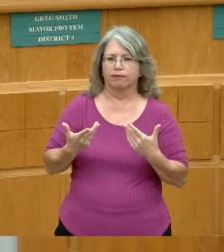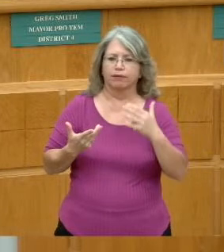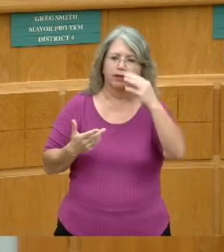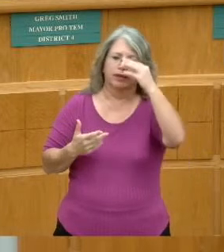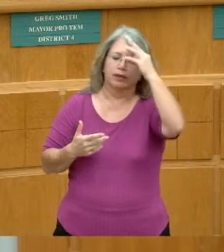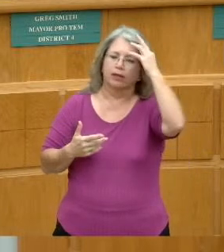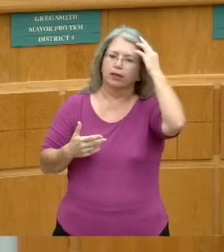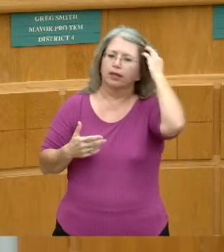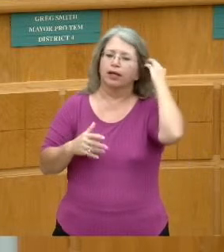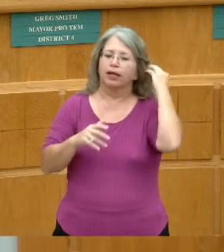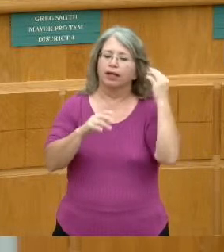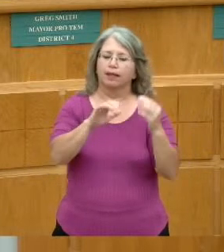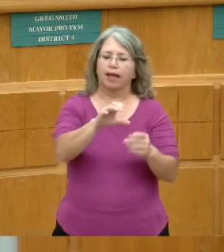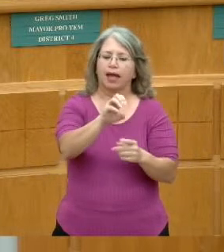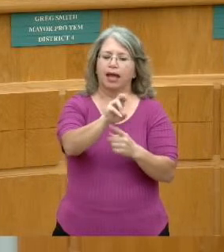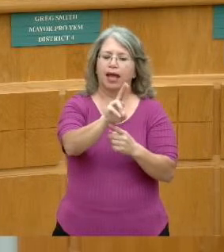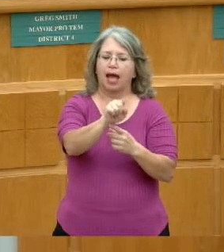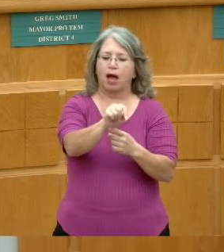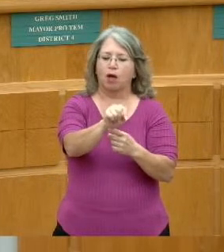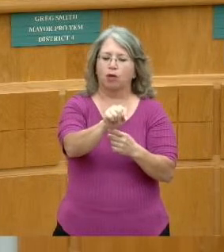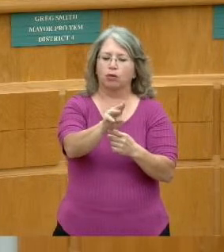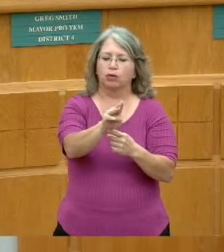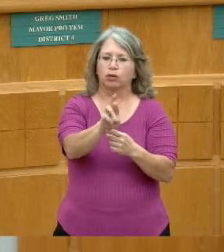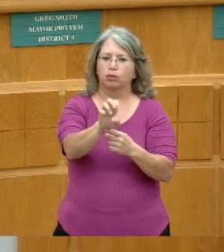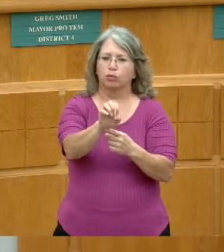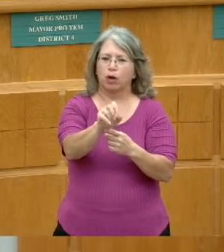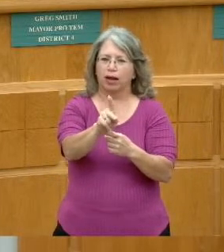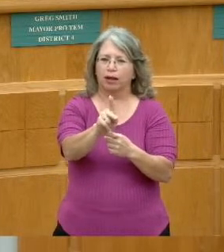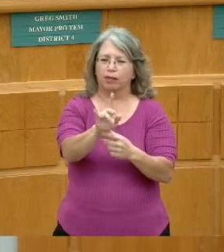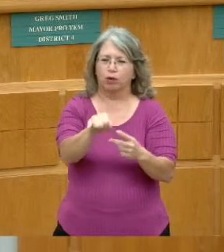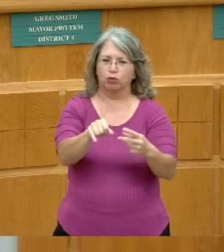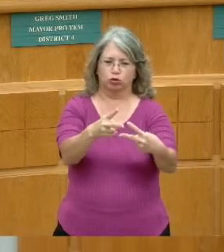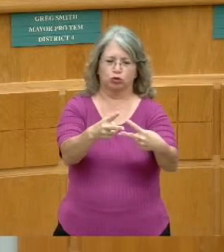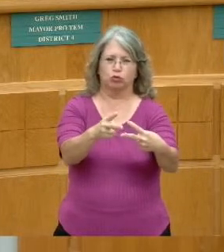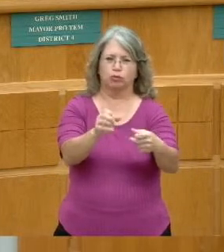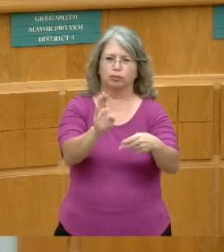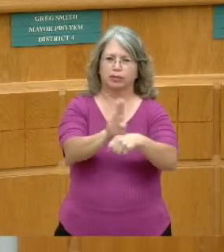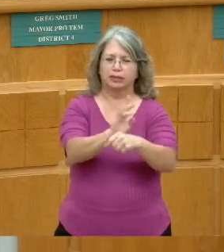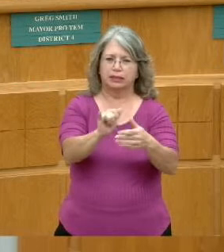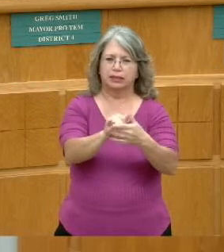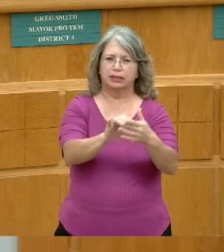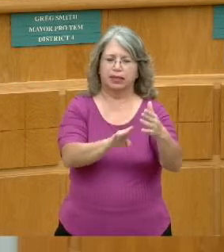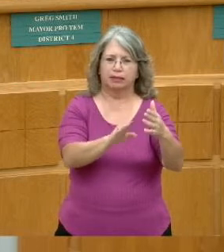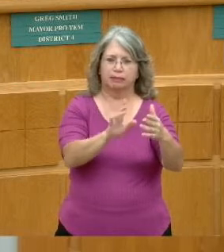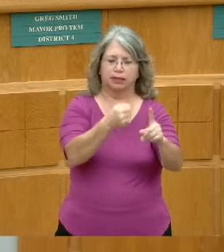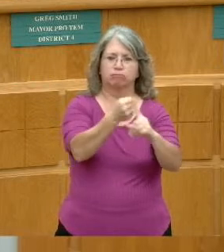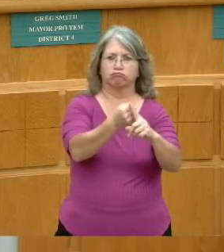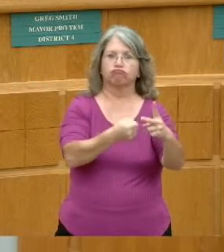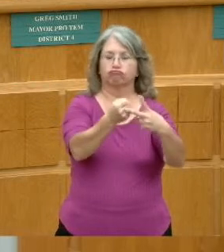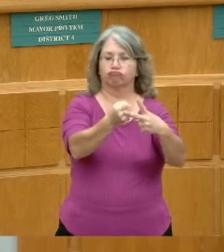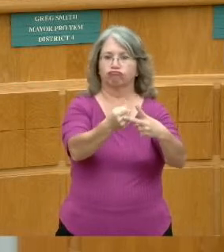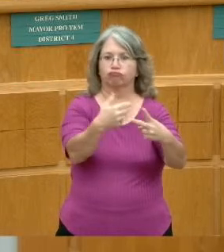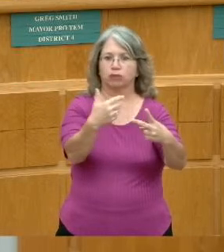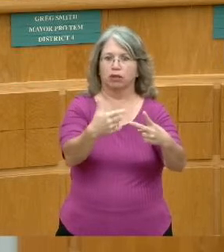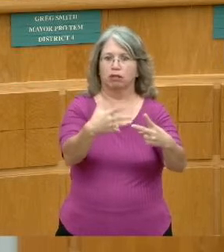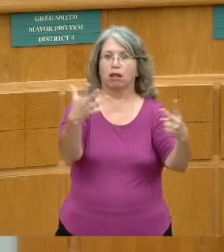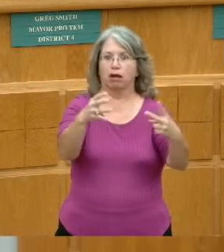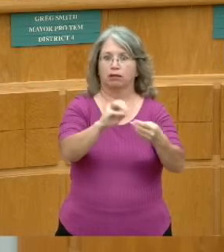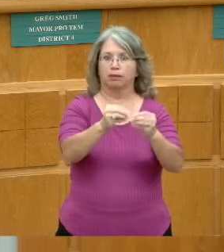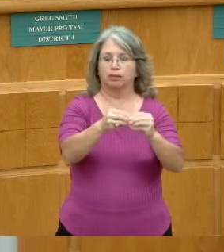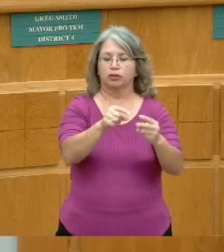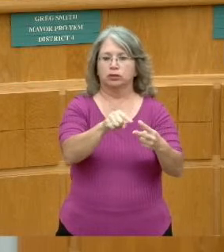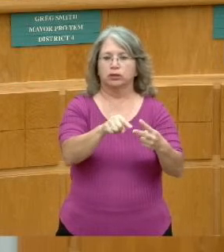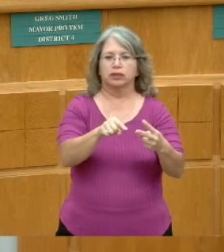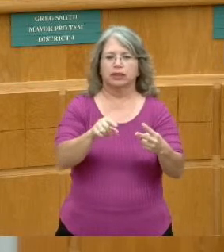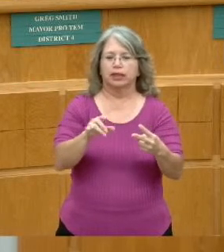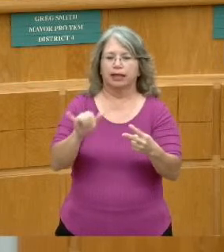The outbreak didn't affect the transmission rate estimation. To delve